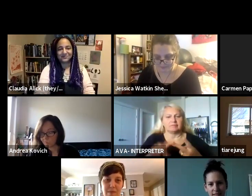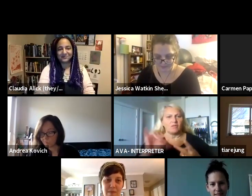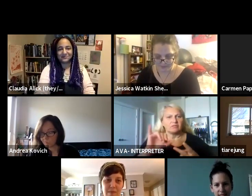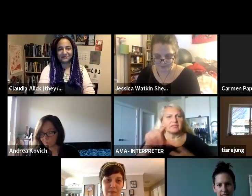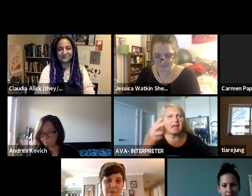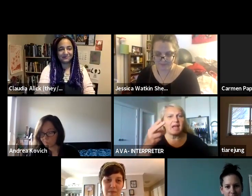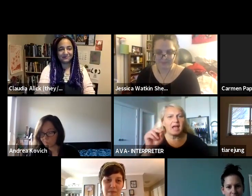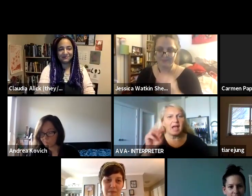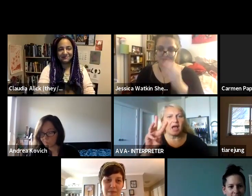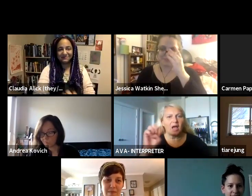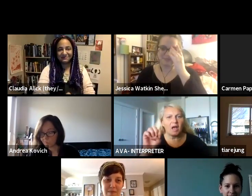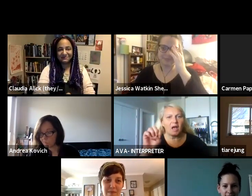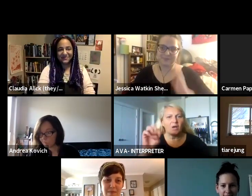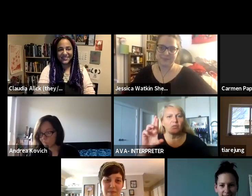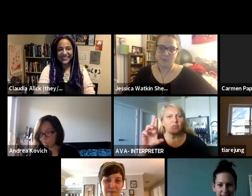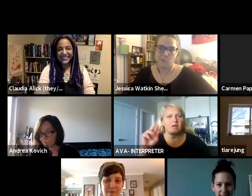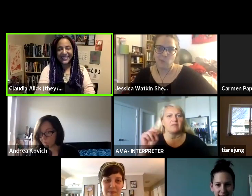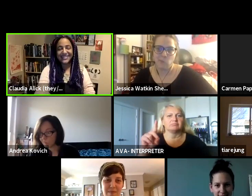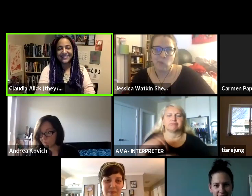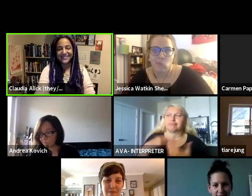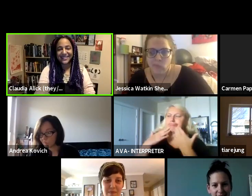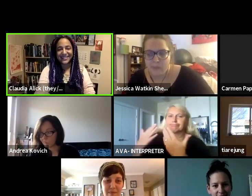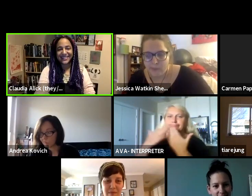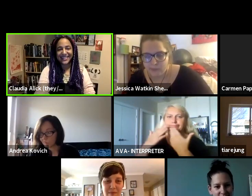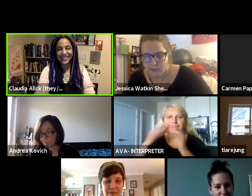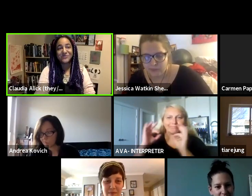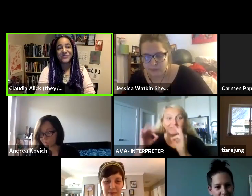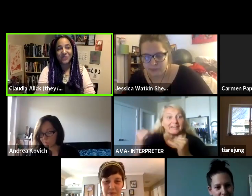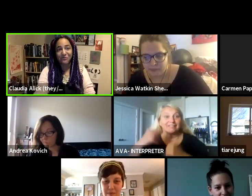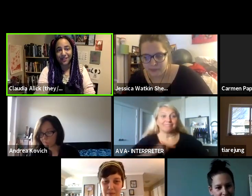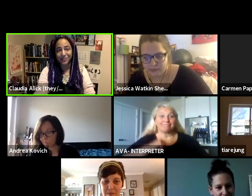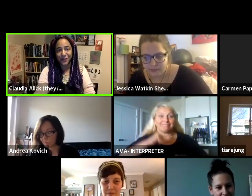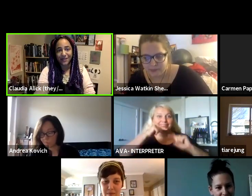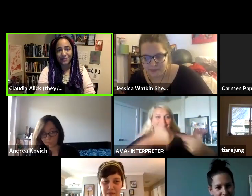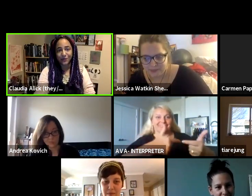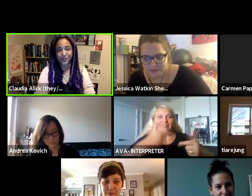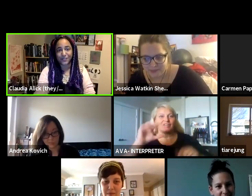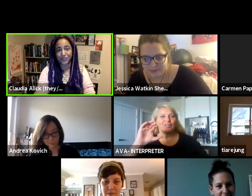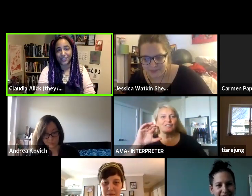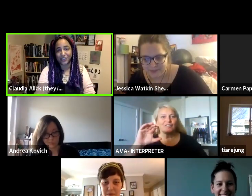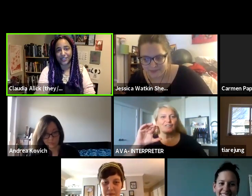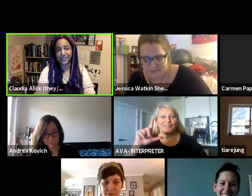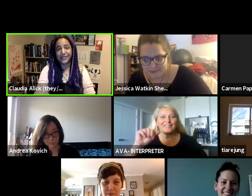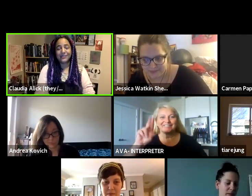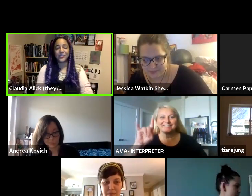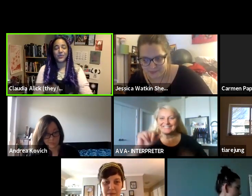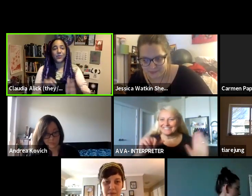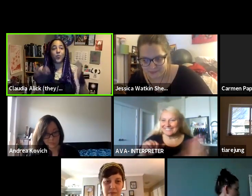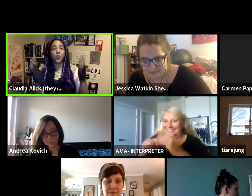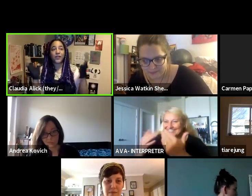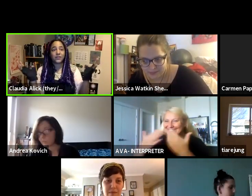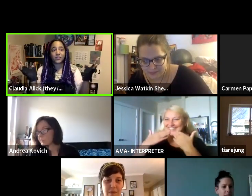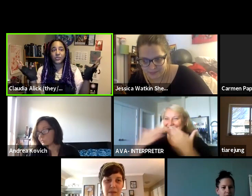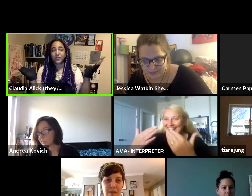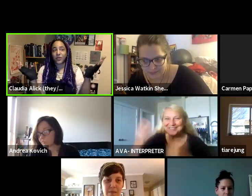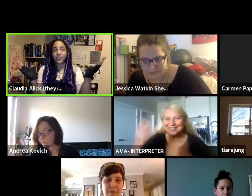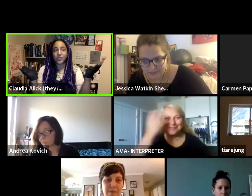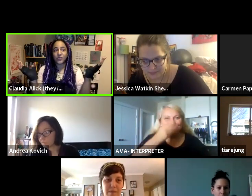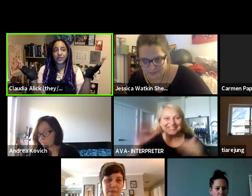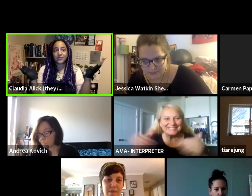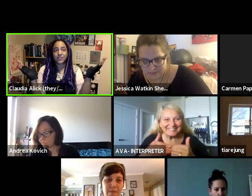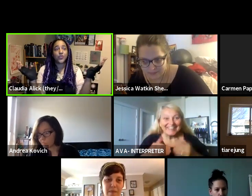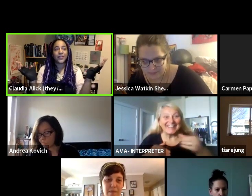All right, Claudia. Indeed. Thank you so much for that beautiful introduction. So welcome to